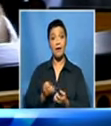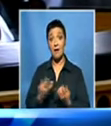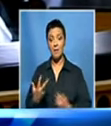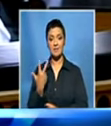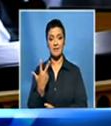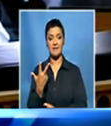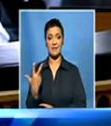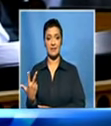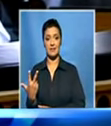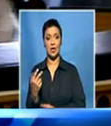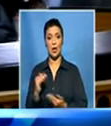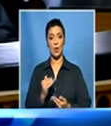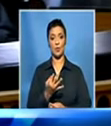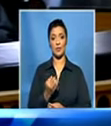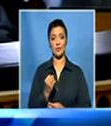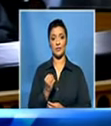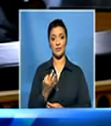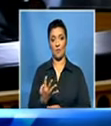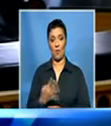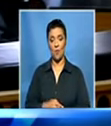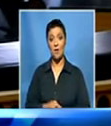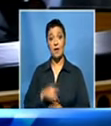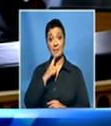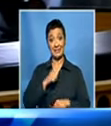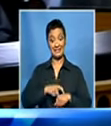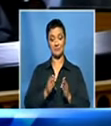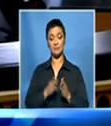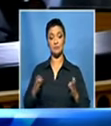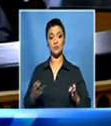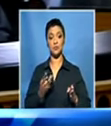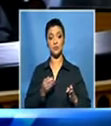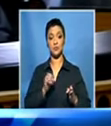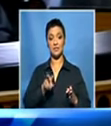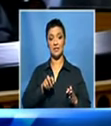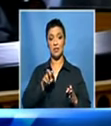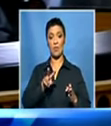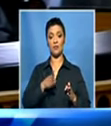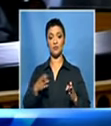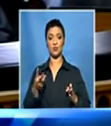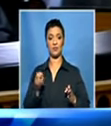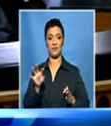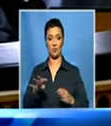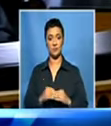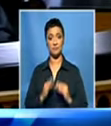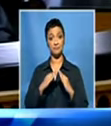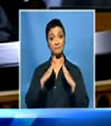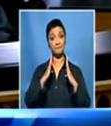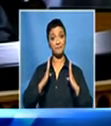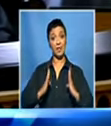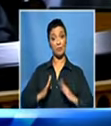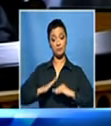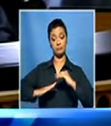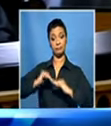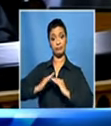what new deployment Ndantanene is going to be given. I think that will give us an indication of why perhaps this decision was